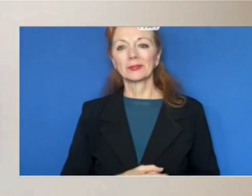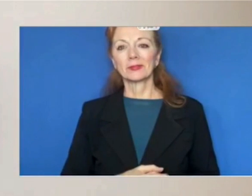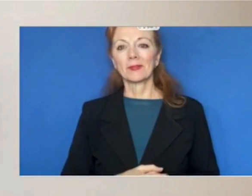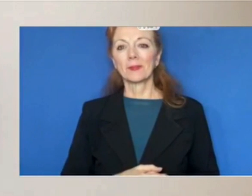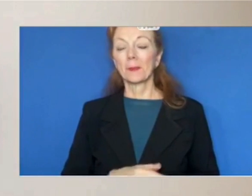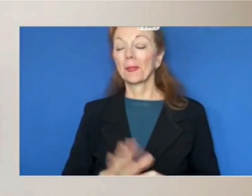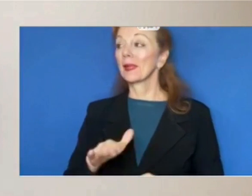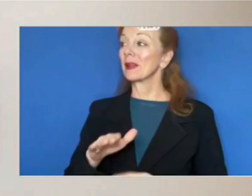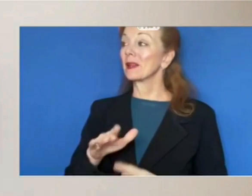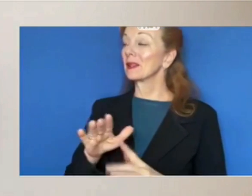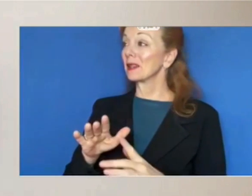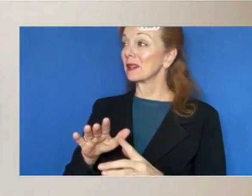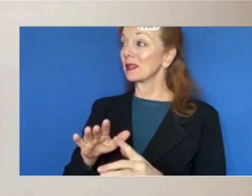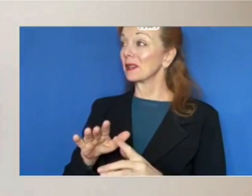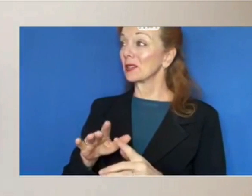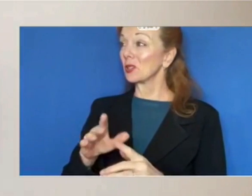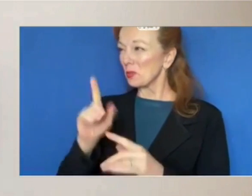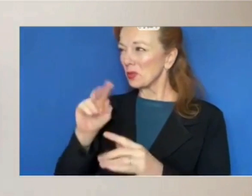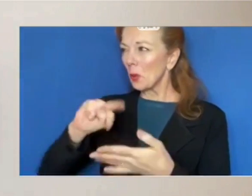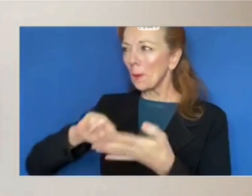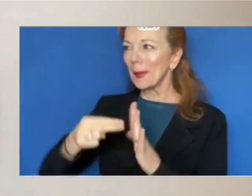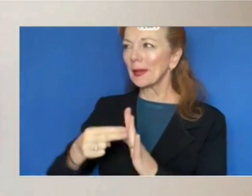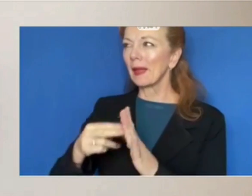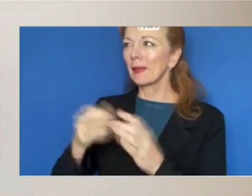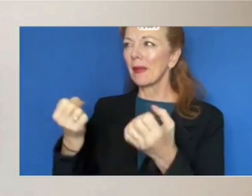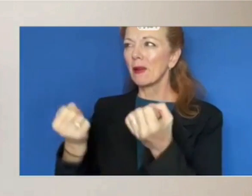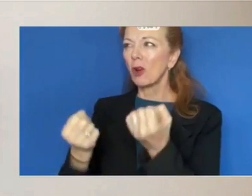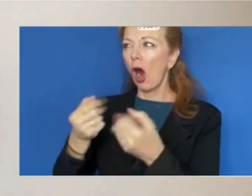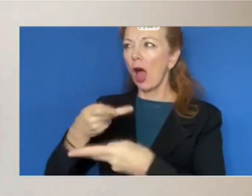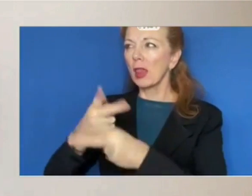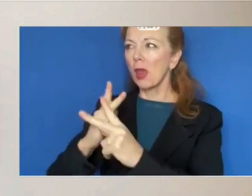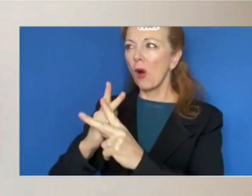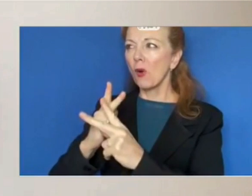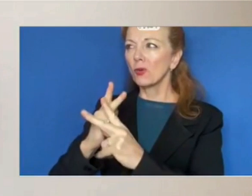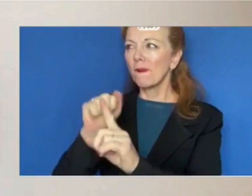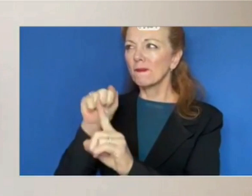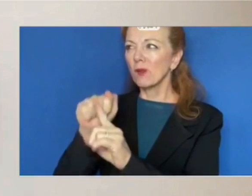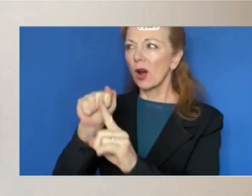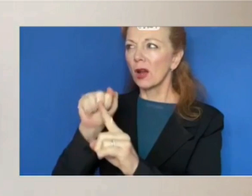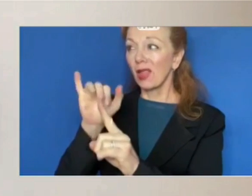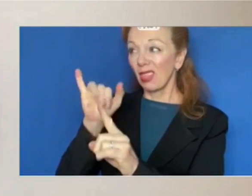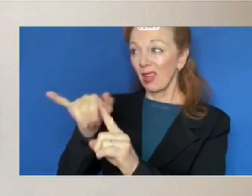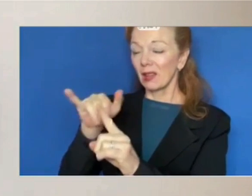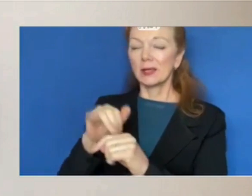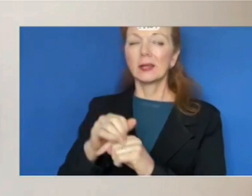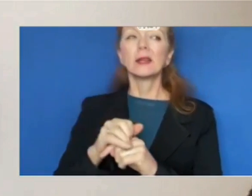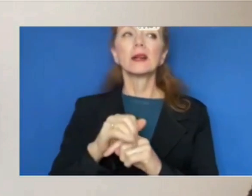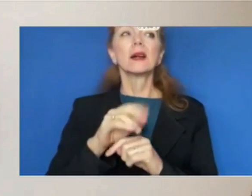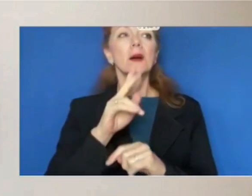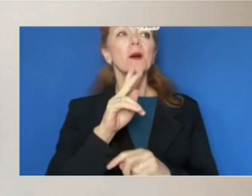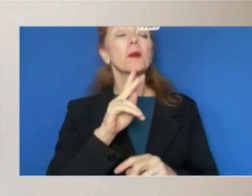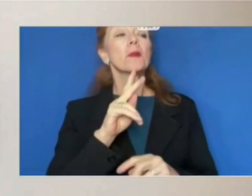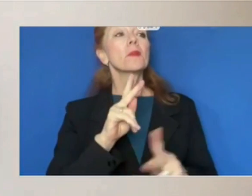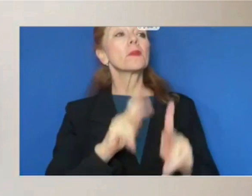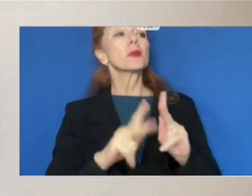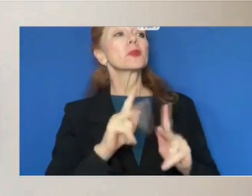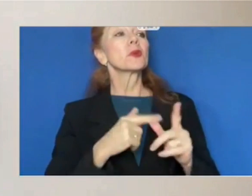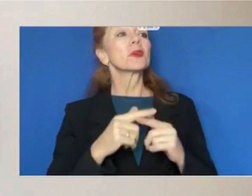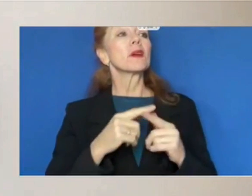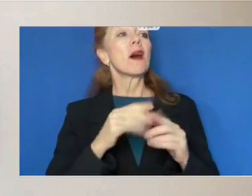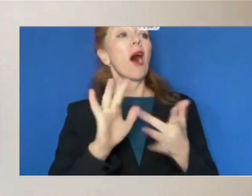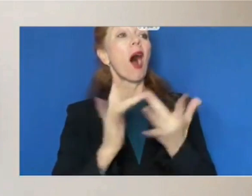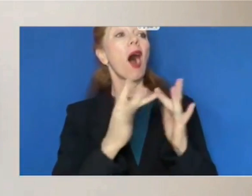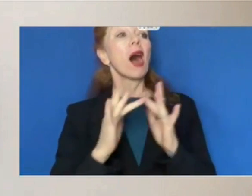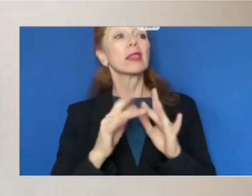you talking about the car loan fraud, or are you talking about? Correct. So I understand that people were doing online auto purchase process. When you were talking